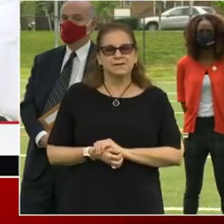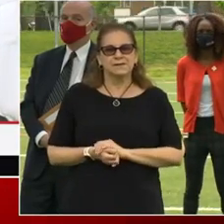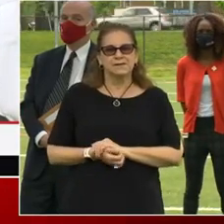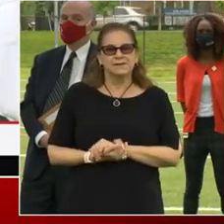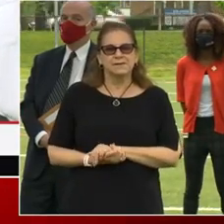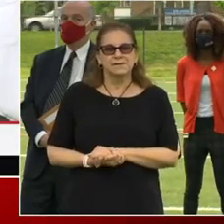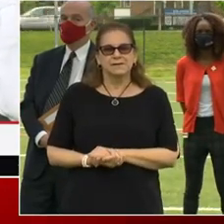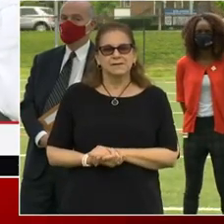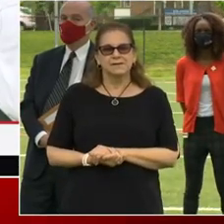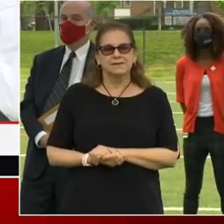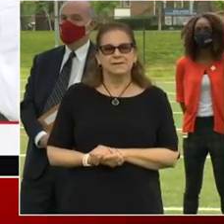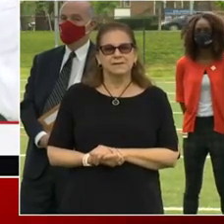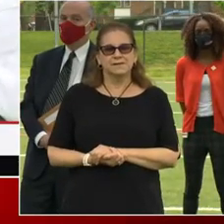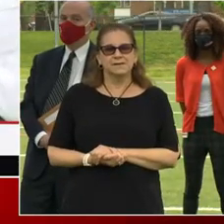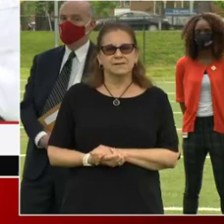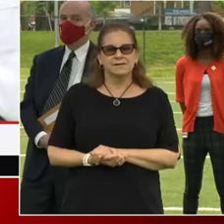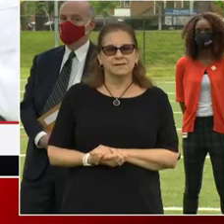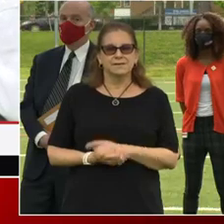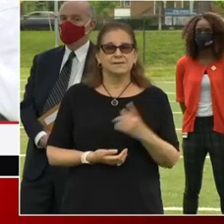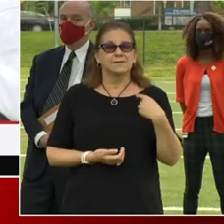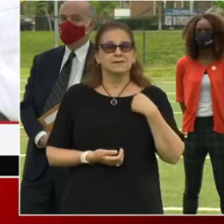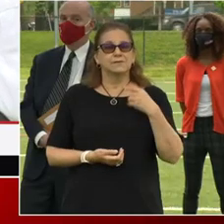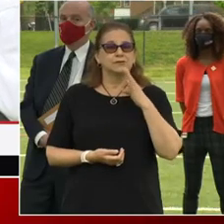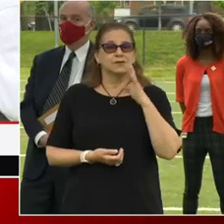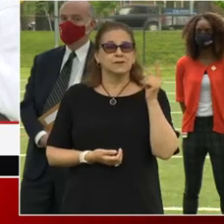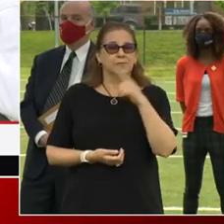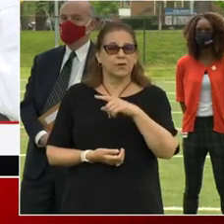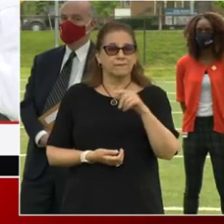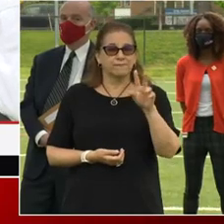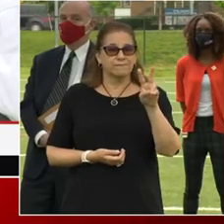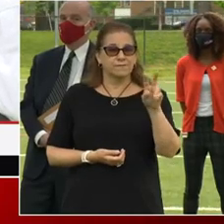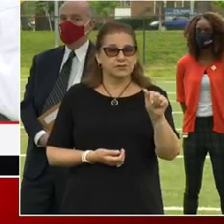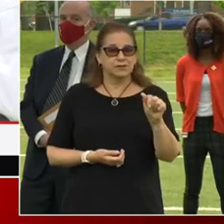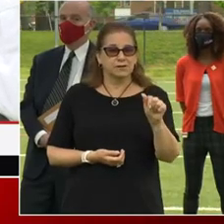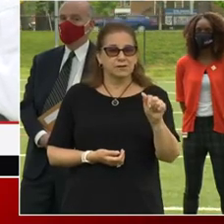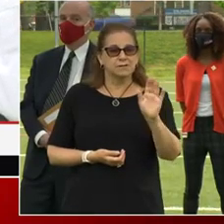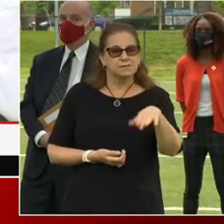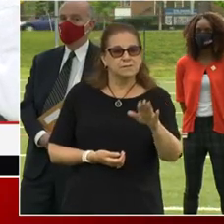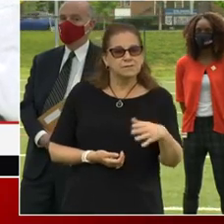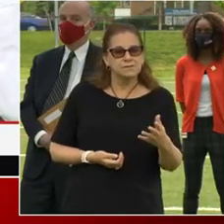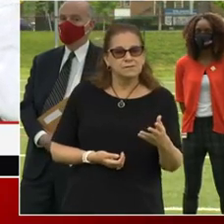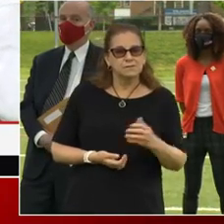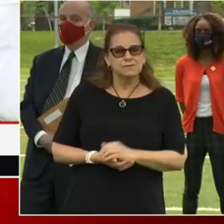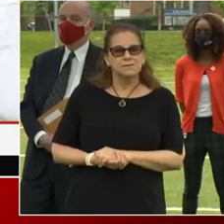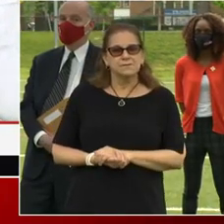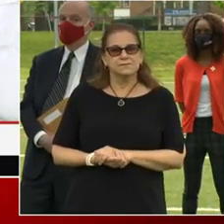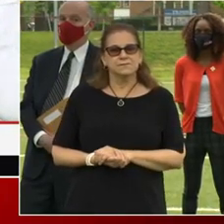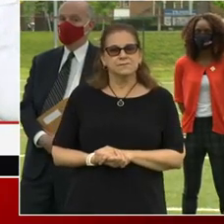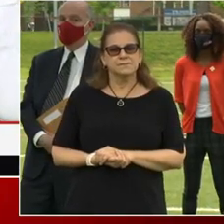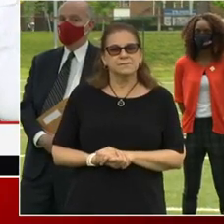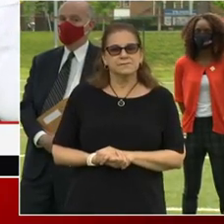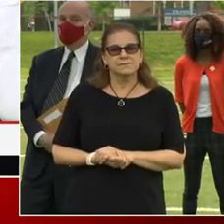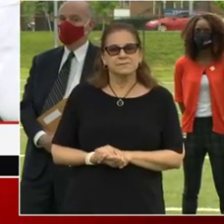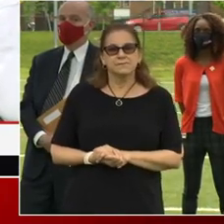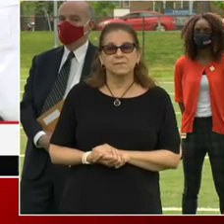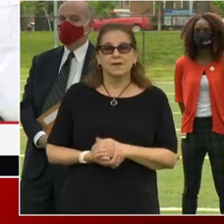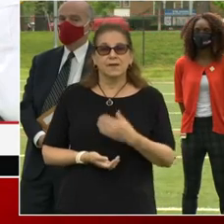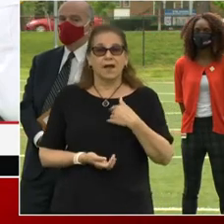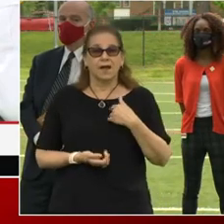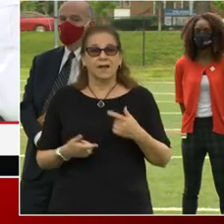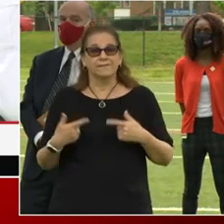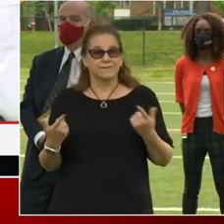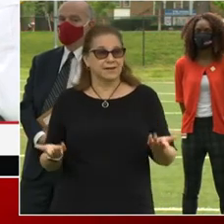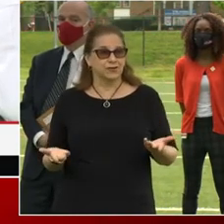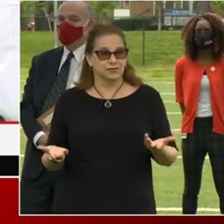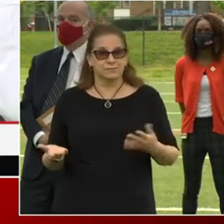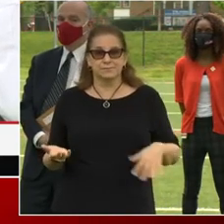got me to think about bigger things, broader things, instead of my 5 blocks right here. Because all I knew was my